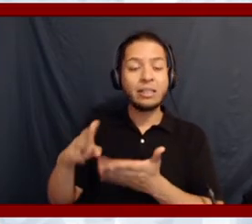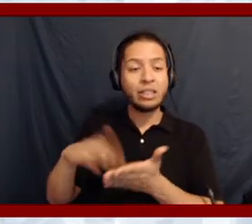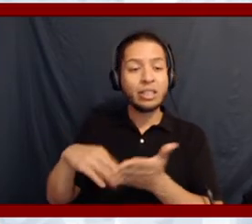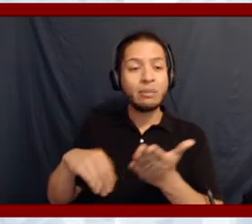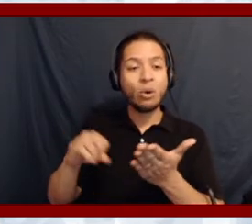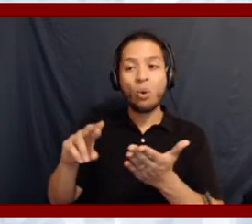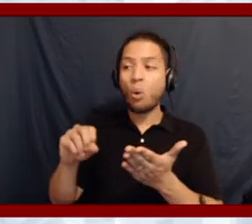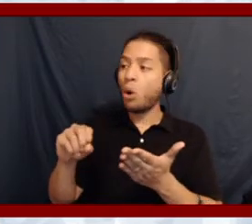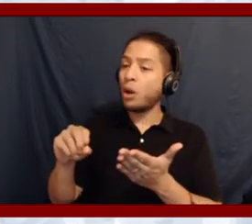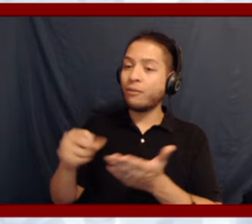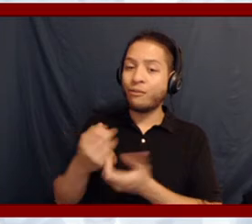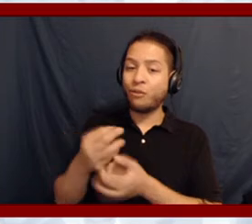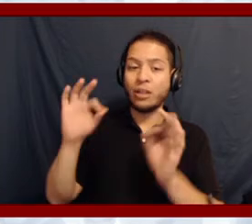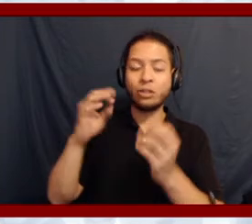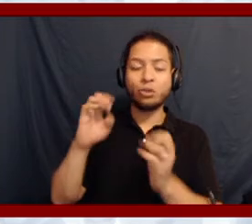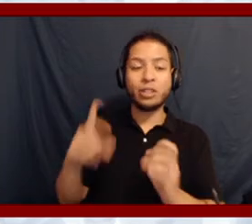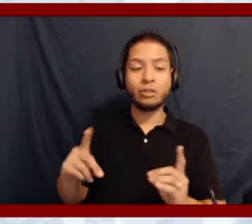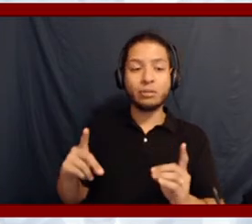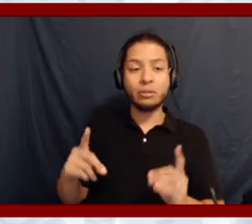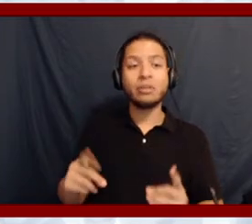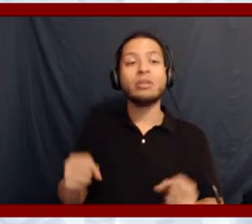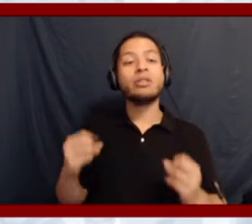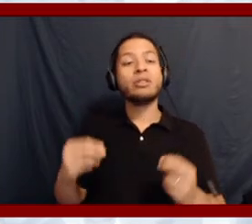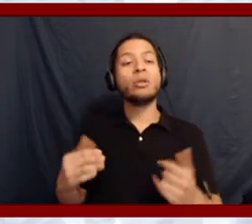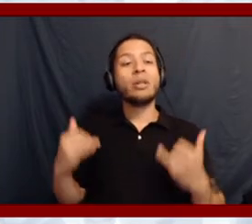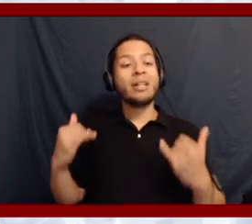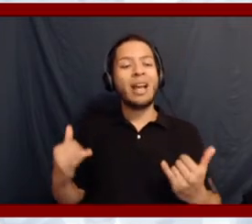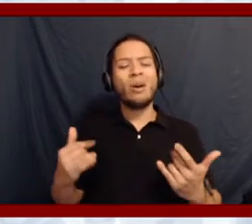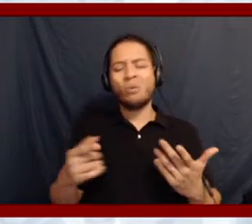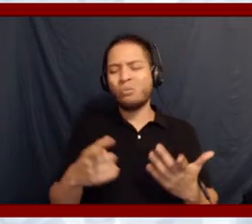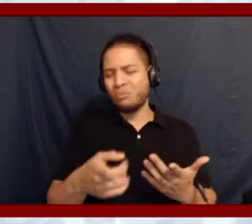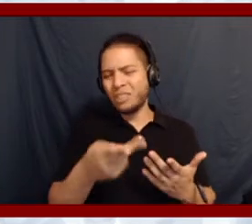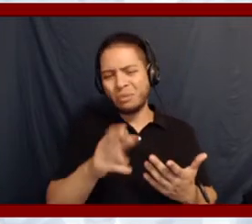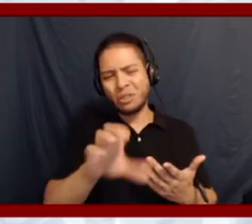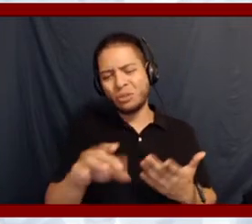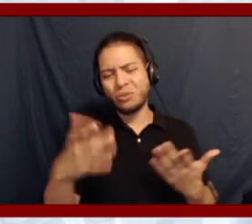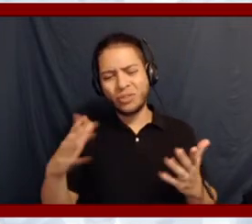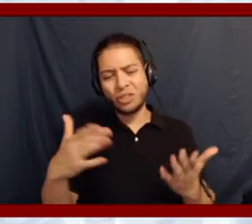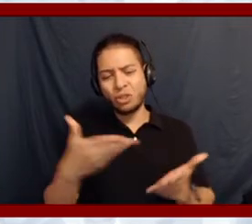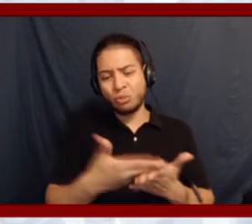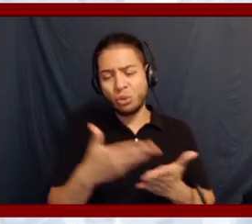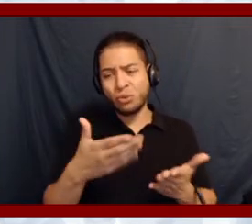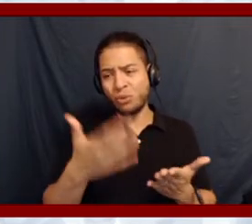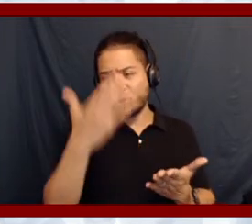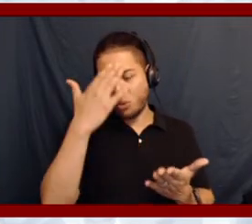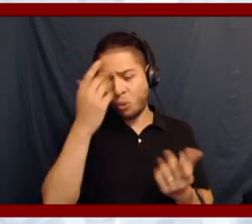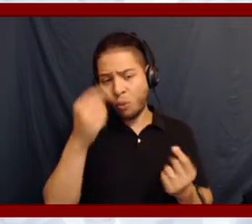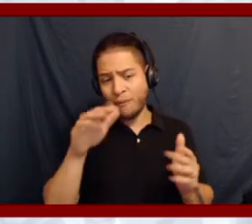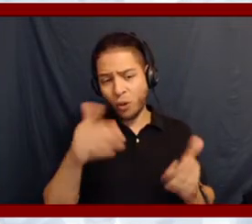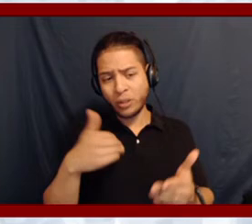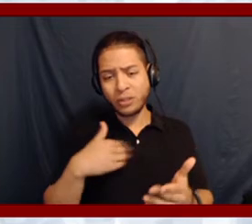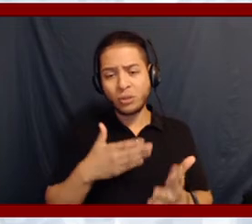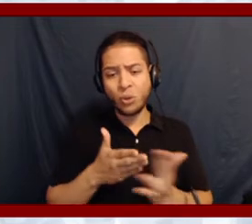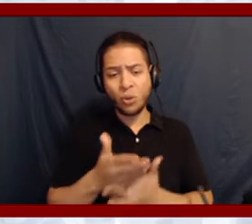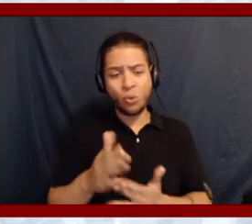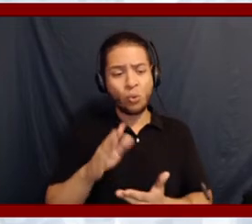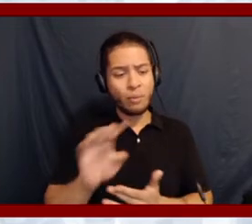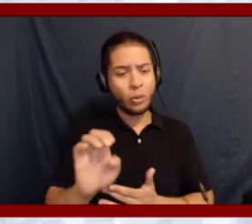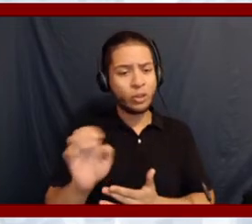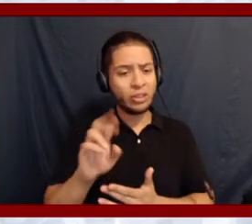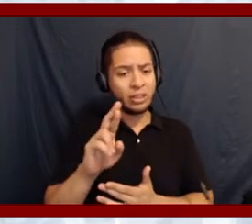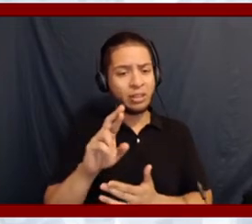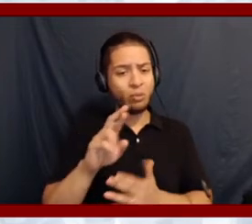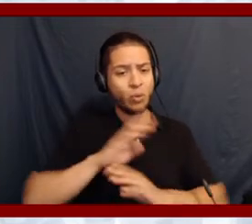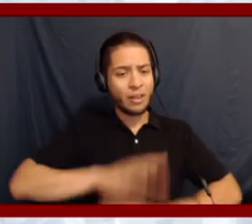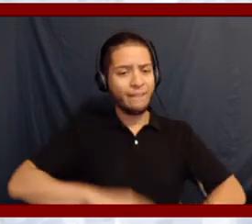everywhere about what it means to center on students and equity with the COVID Higher Education Emergency Relief dollars. I'm